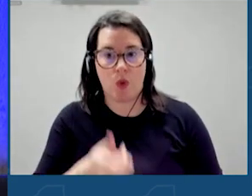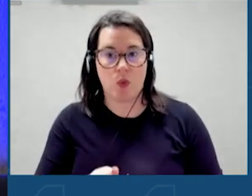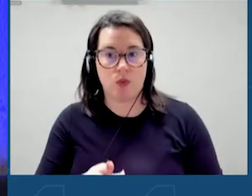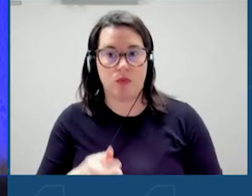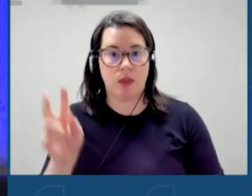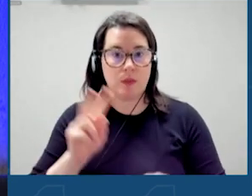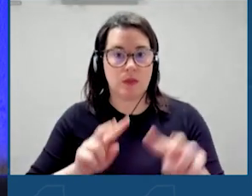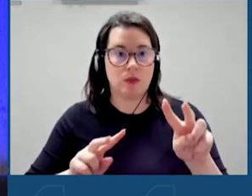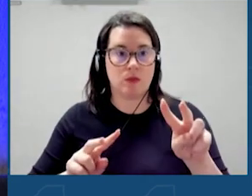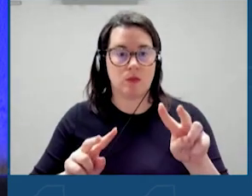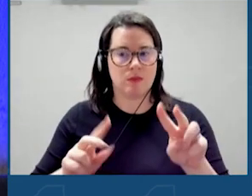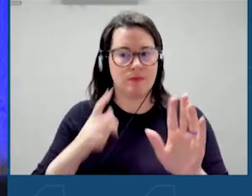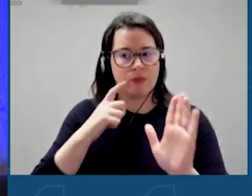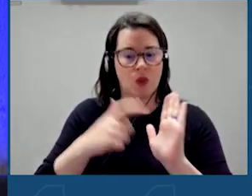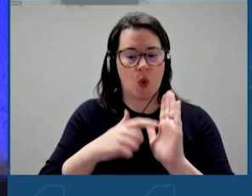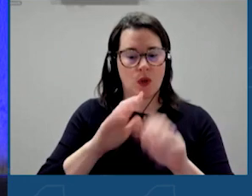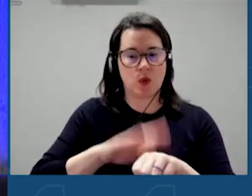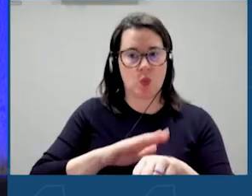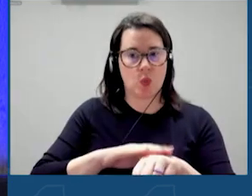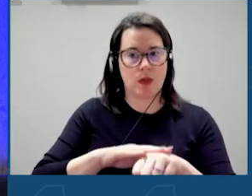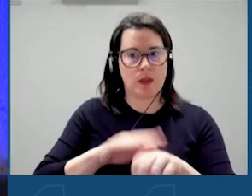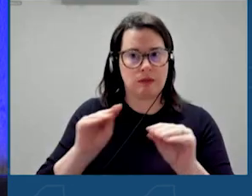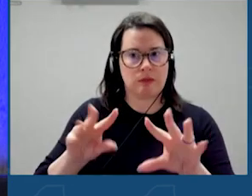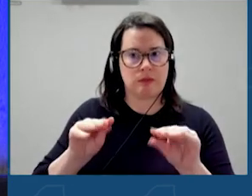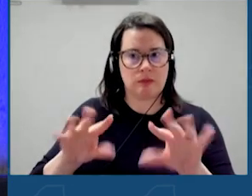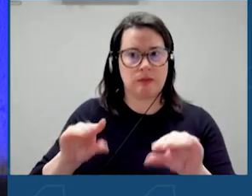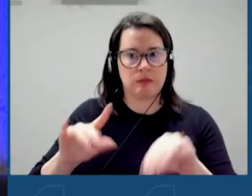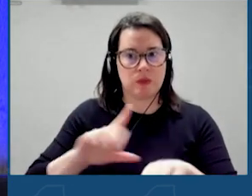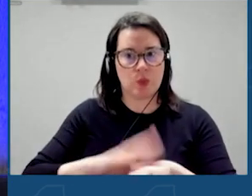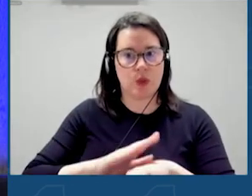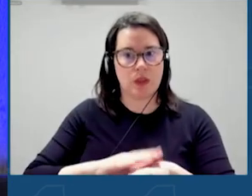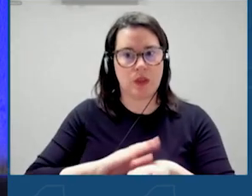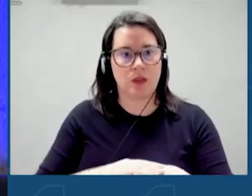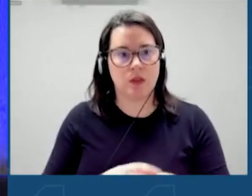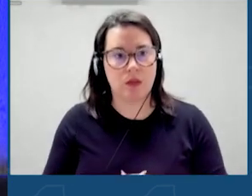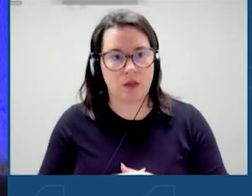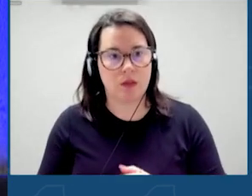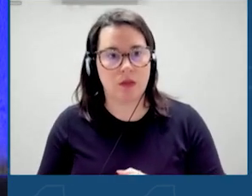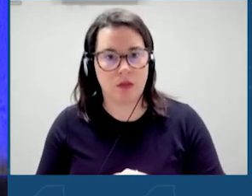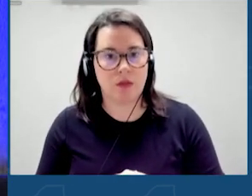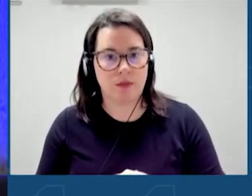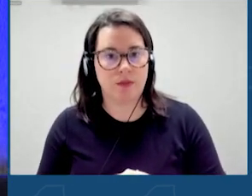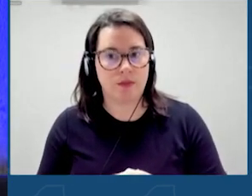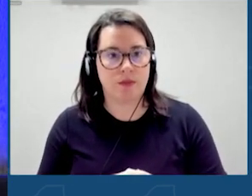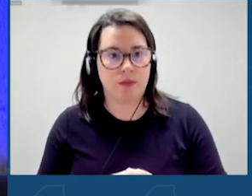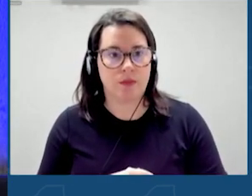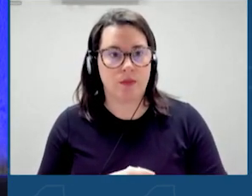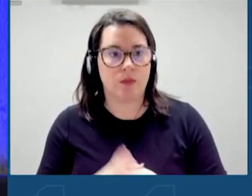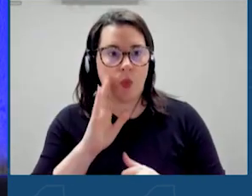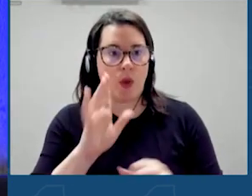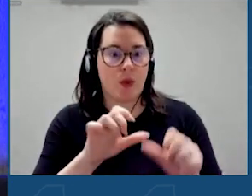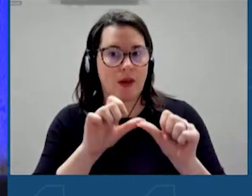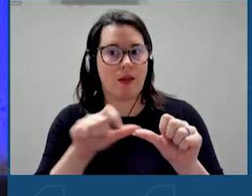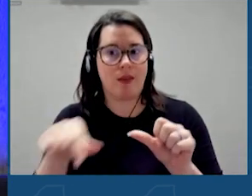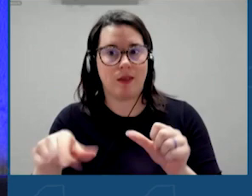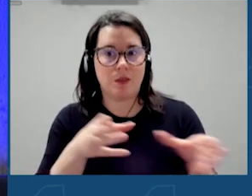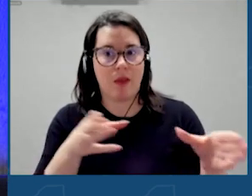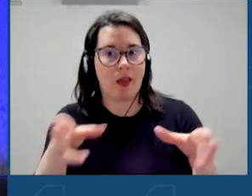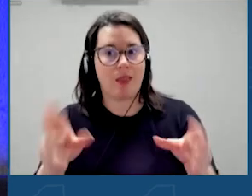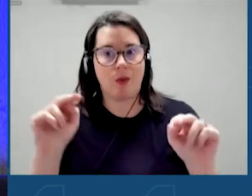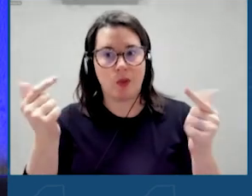observe the warning signs that are flashing right now, we're going to continue on this path, and it's not